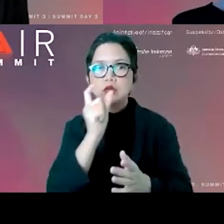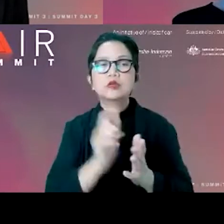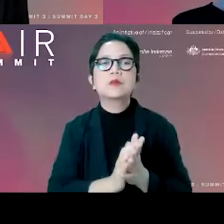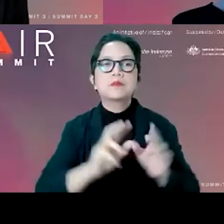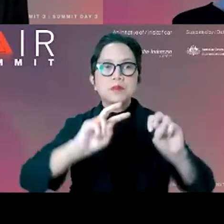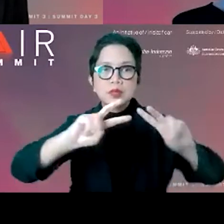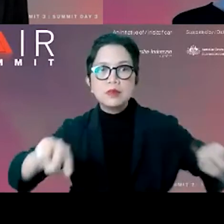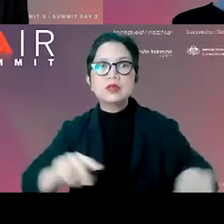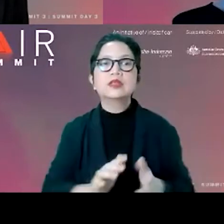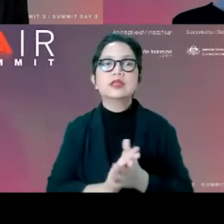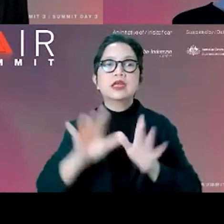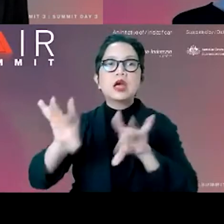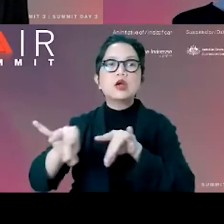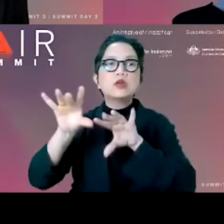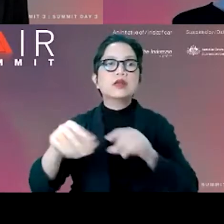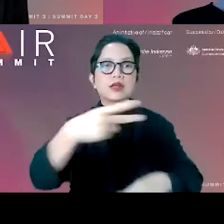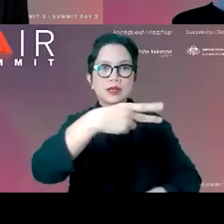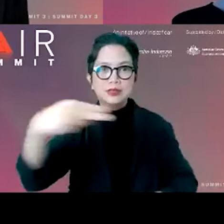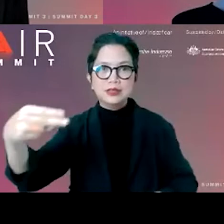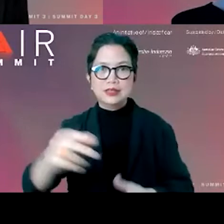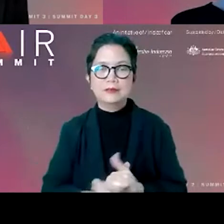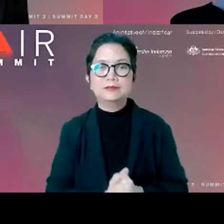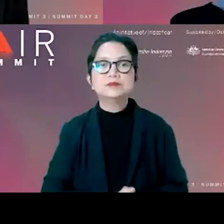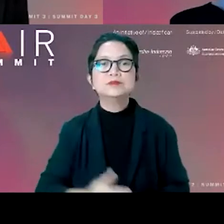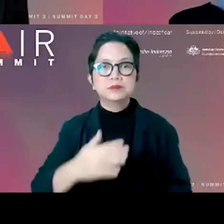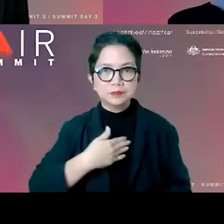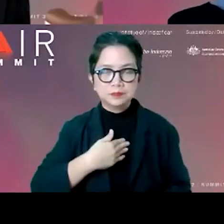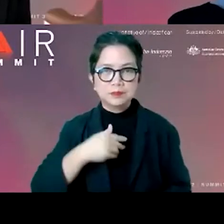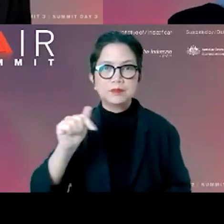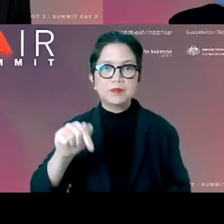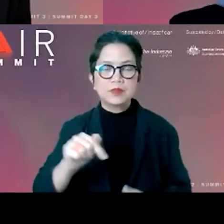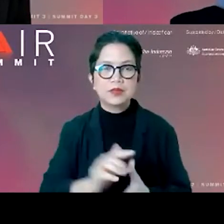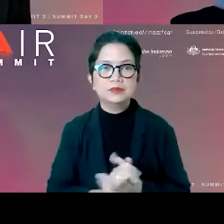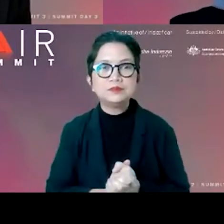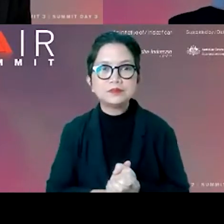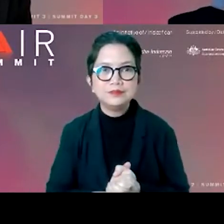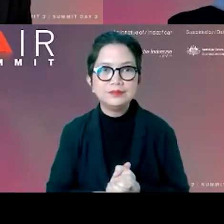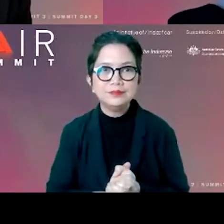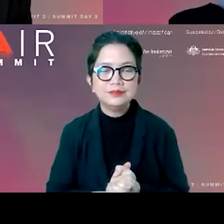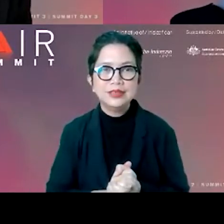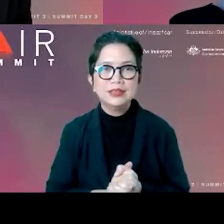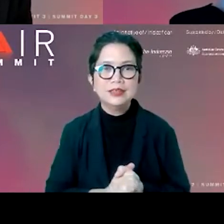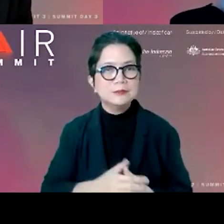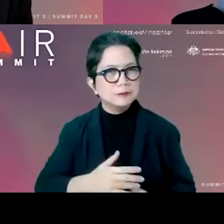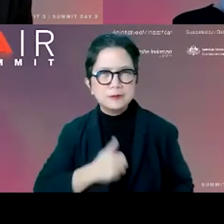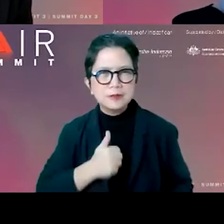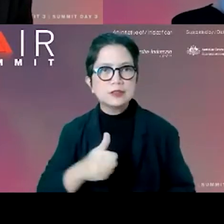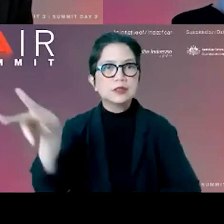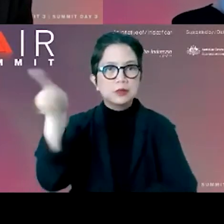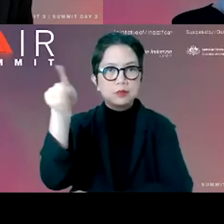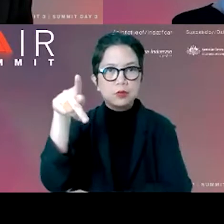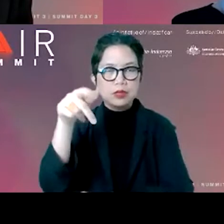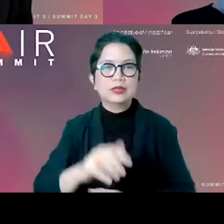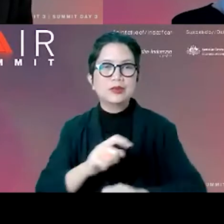We are a large team, people with a short project timeline consists of Sudirman Nasir,